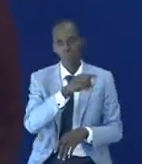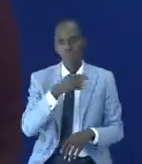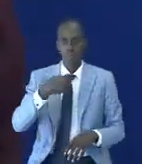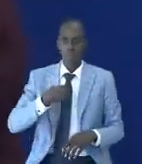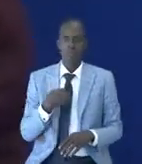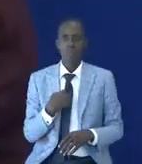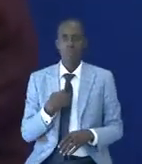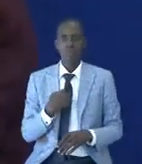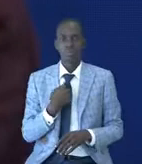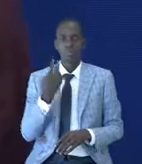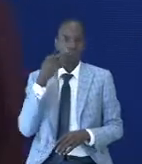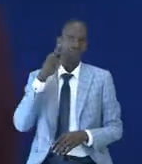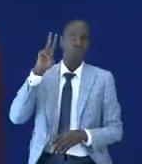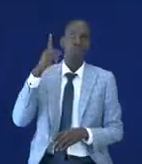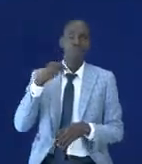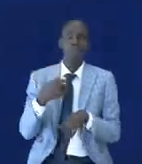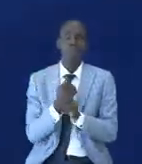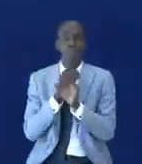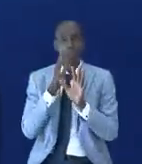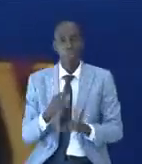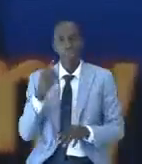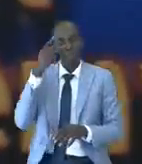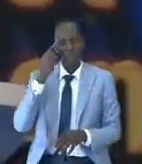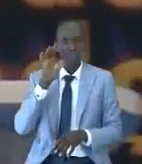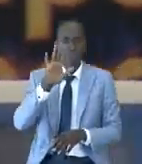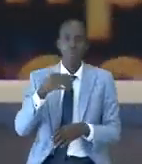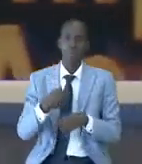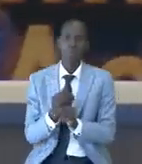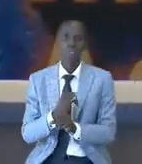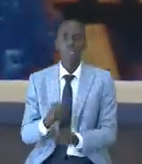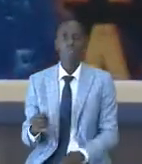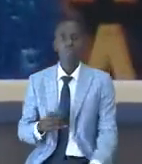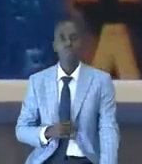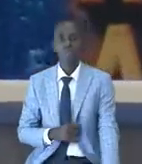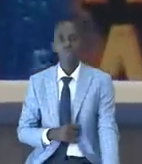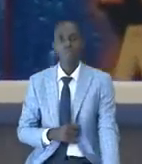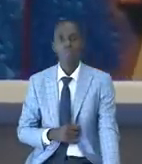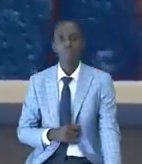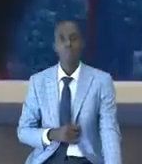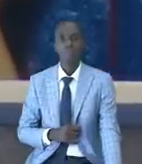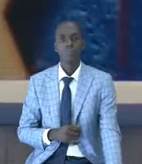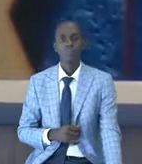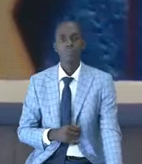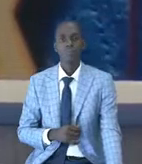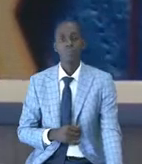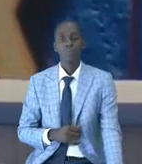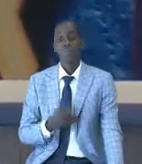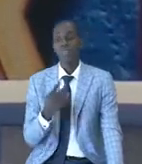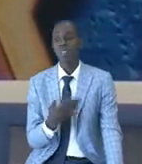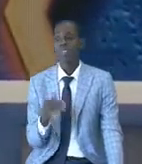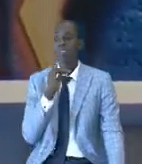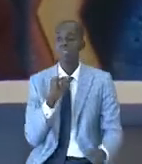Behold the Maker for your making. The thing there is that we behold, and